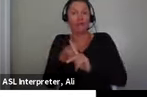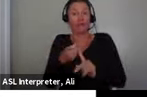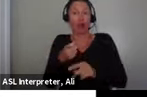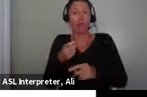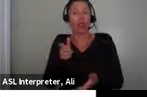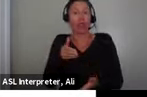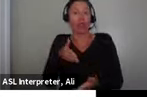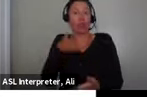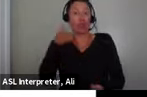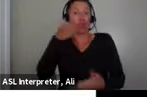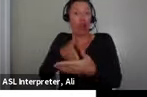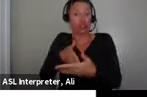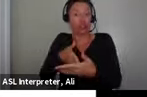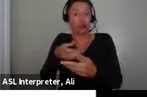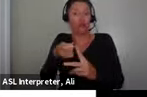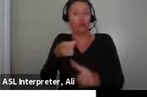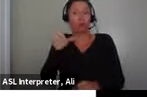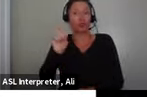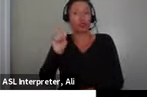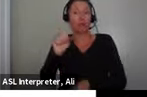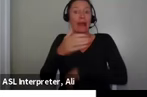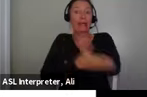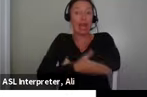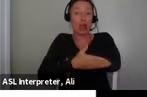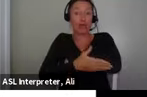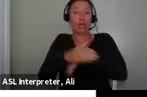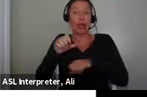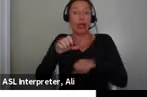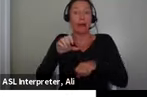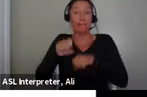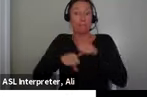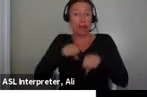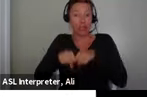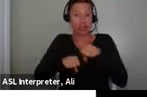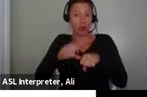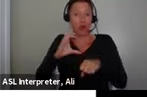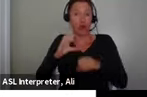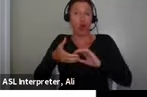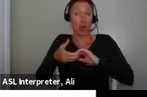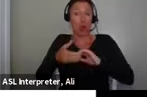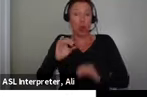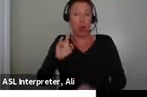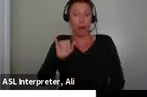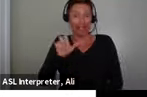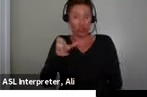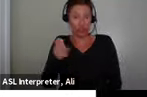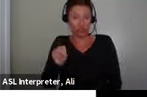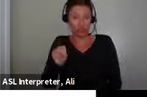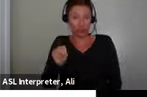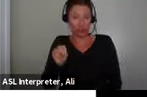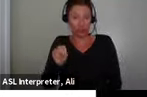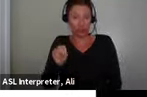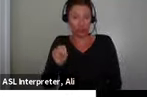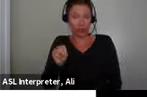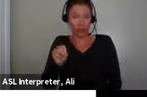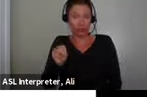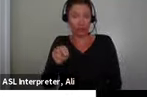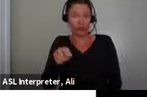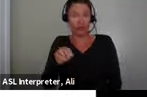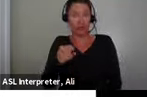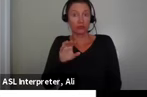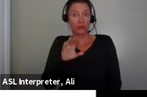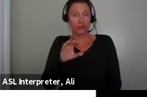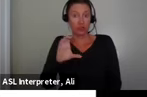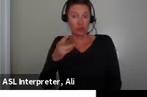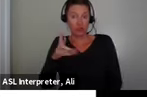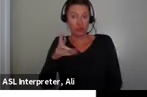the Sonoma County Bicycle Coalition? I will direct that question to Chris of